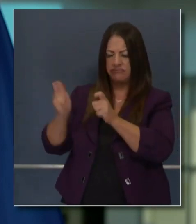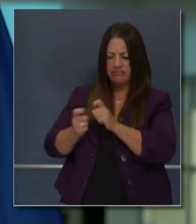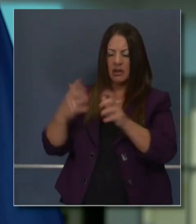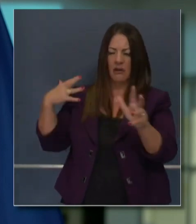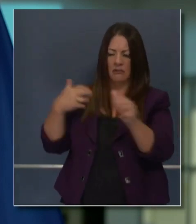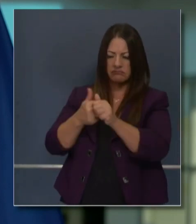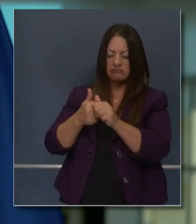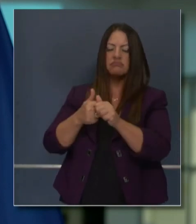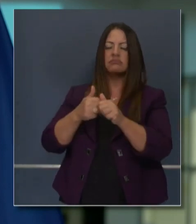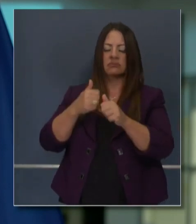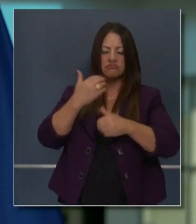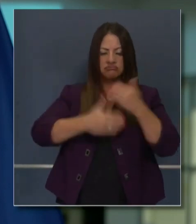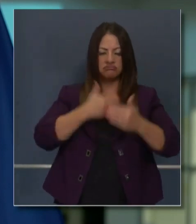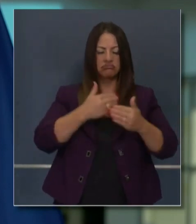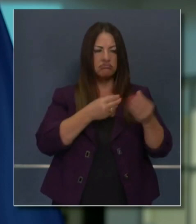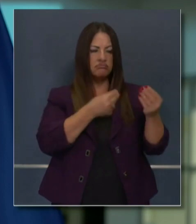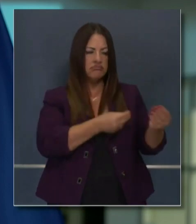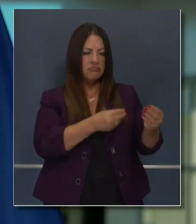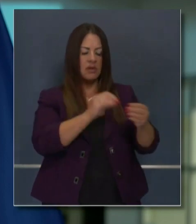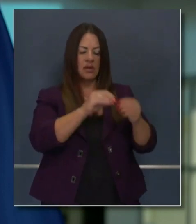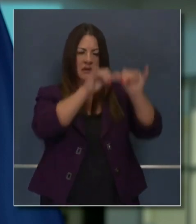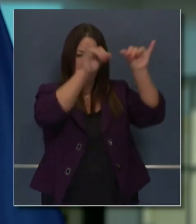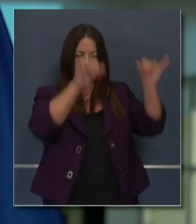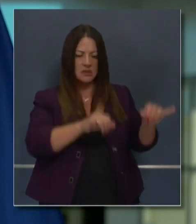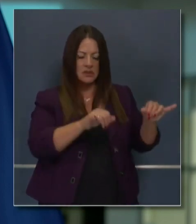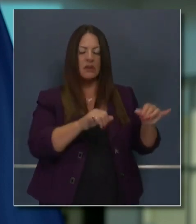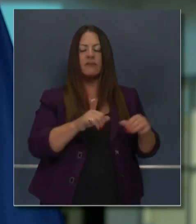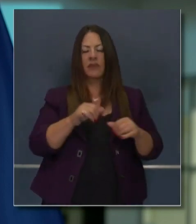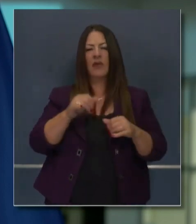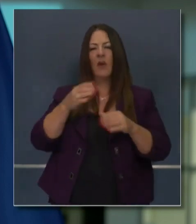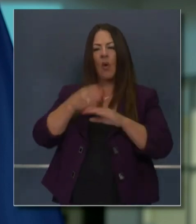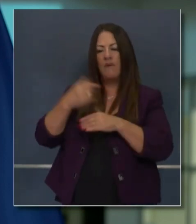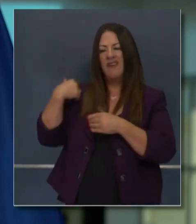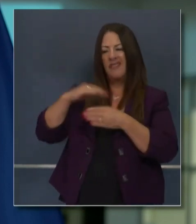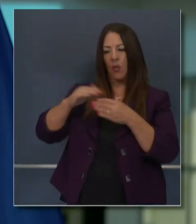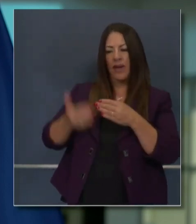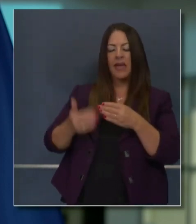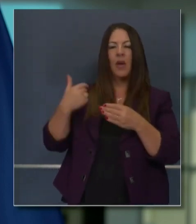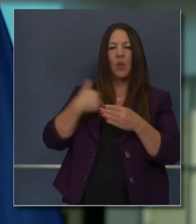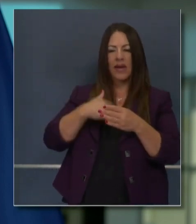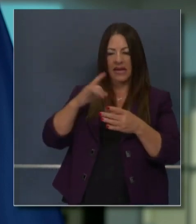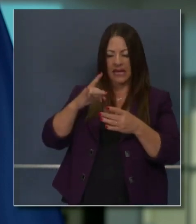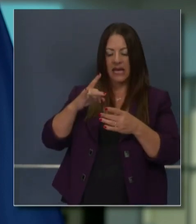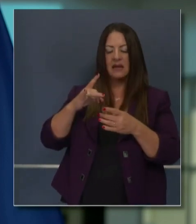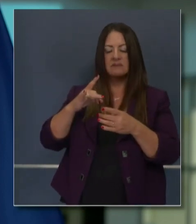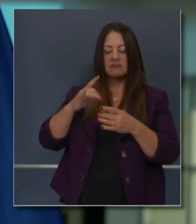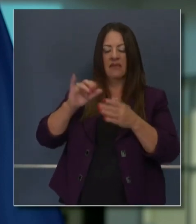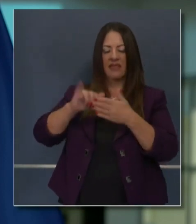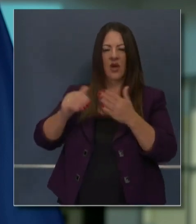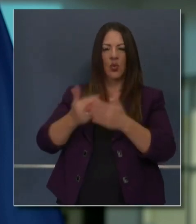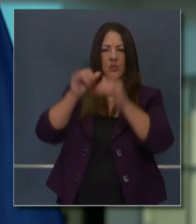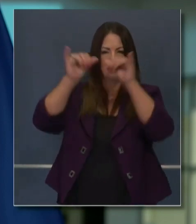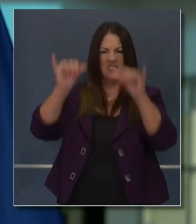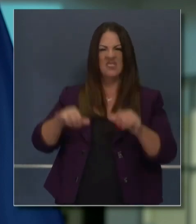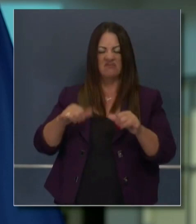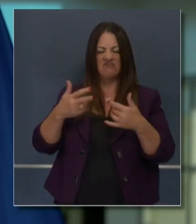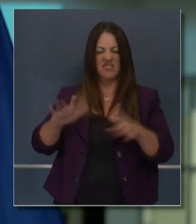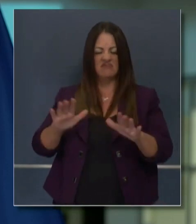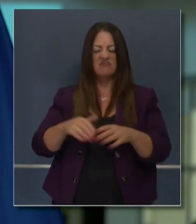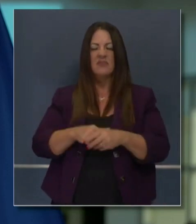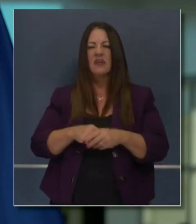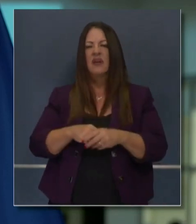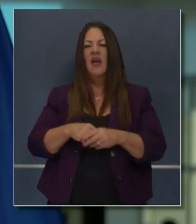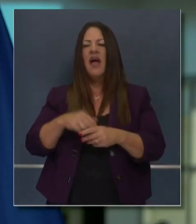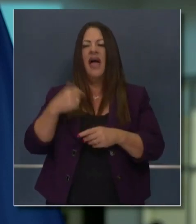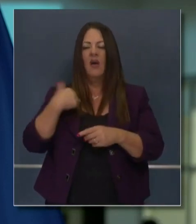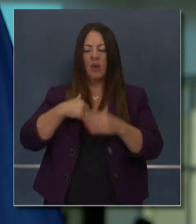COVID data reporting system that we did move to over the weekend, but it did demonstrate that the quality assurance and